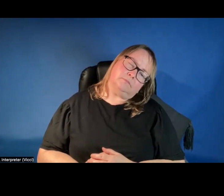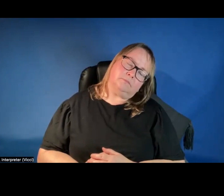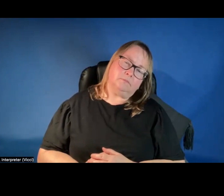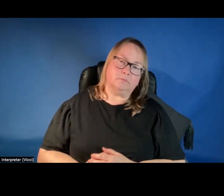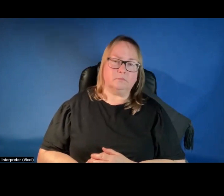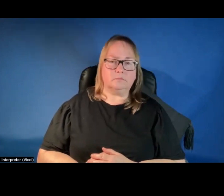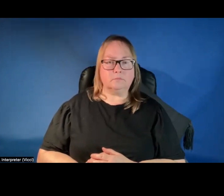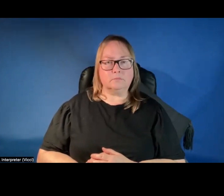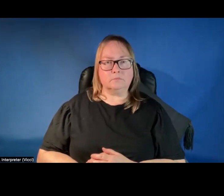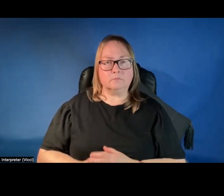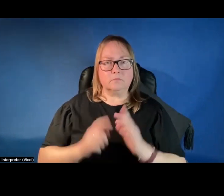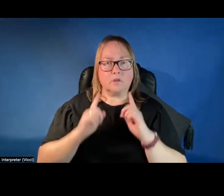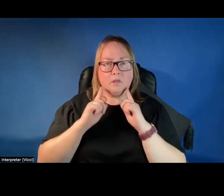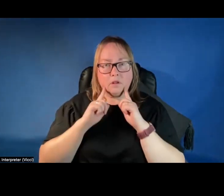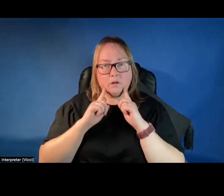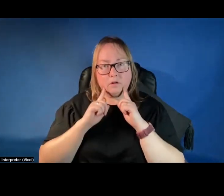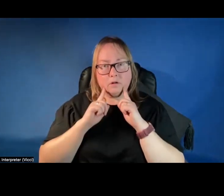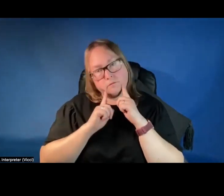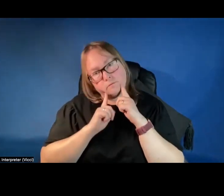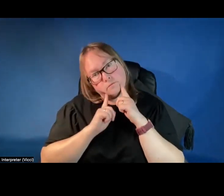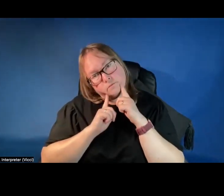And then you can tilt to your right.